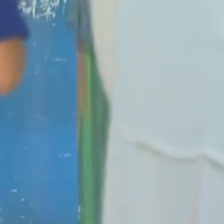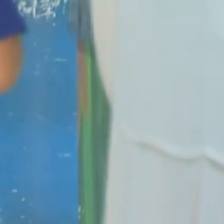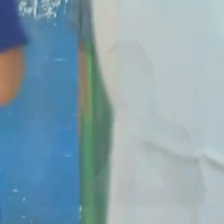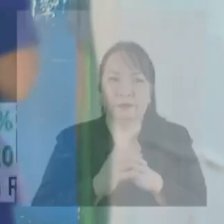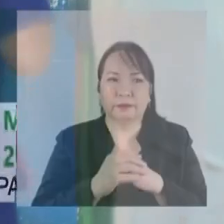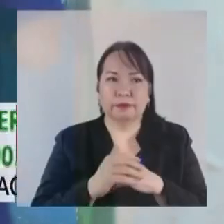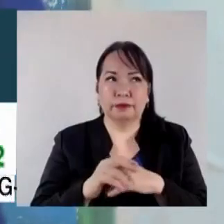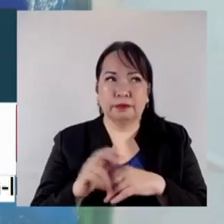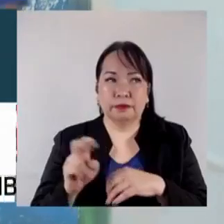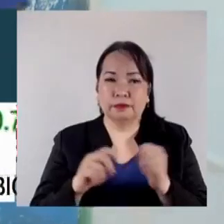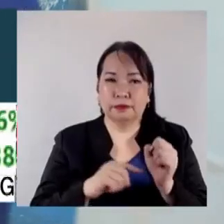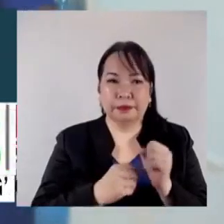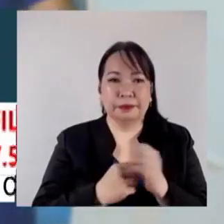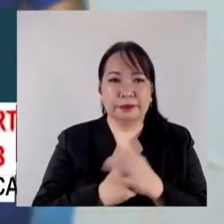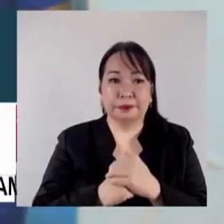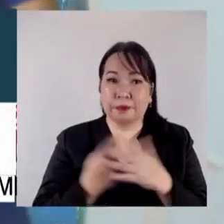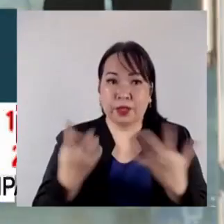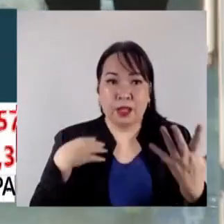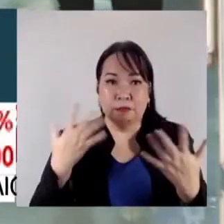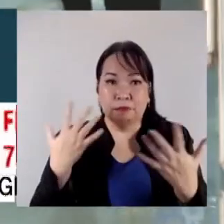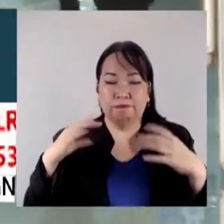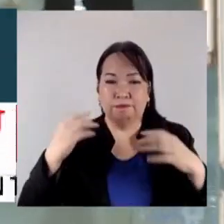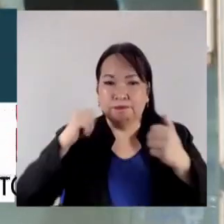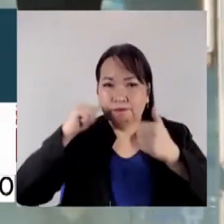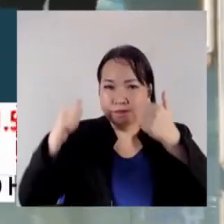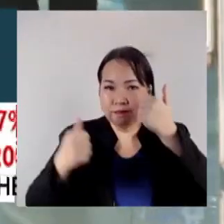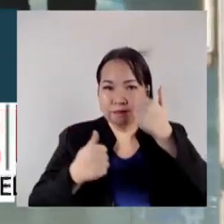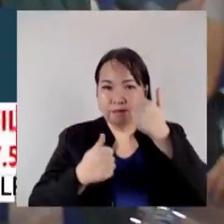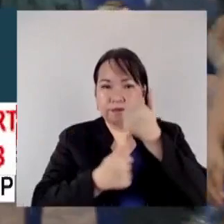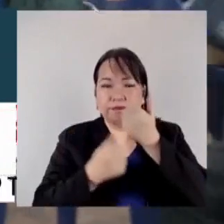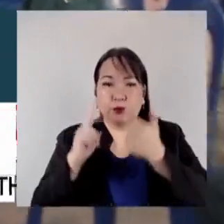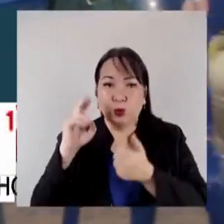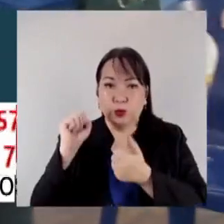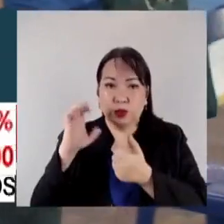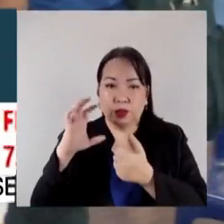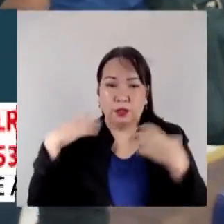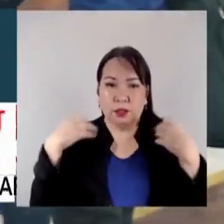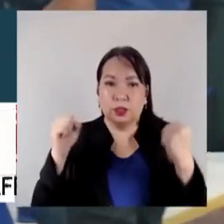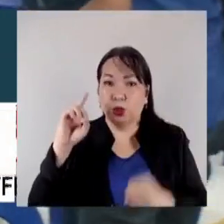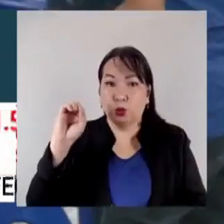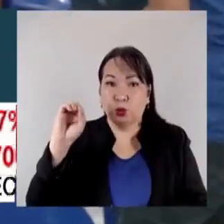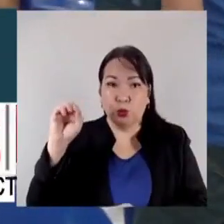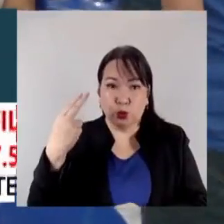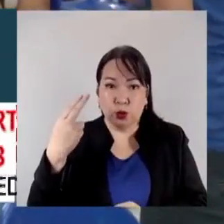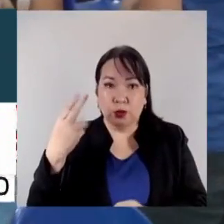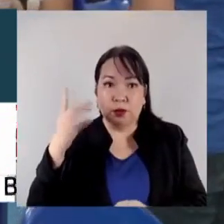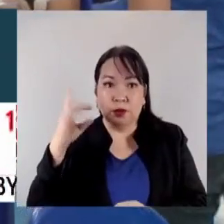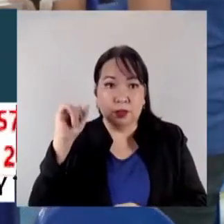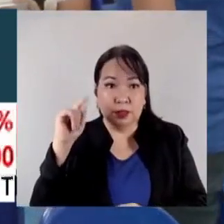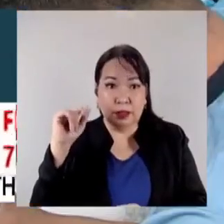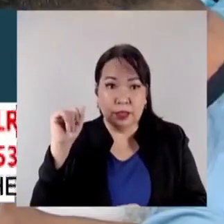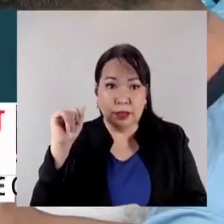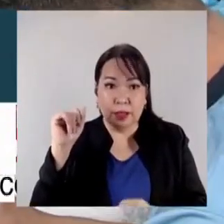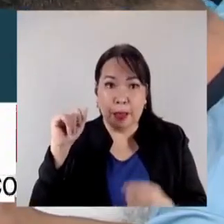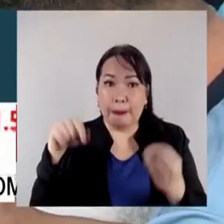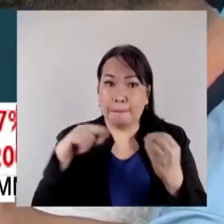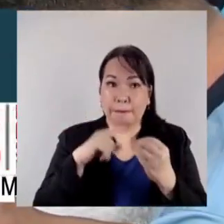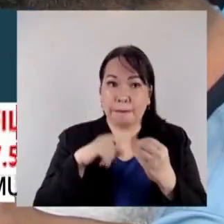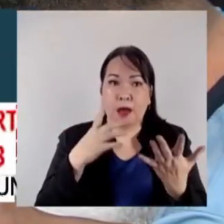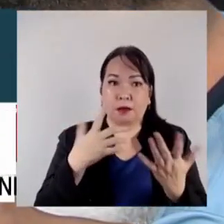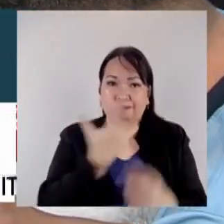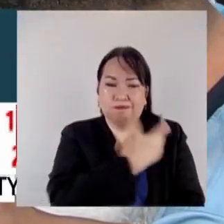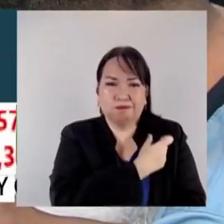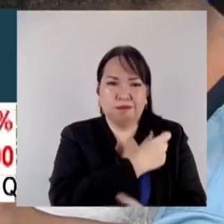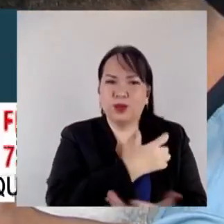coverage. But Health Undersecretary Mirna Cabotaje says Bloomberg's data on Manila's vaccination may not be up to date.